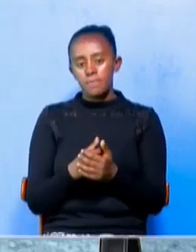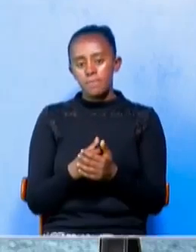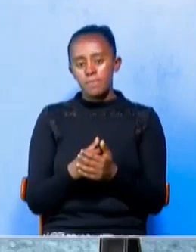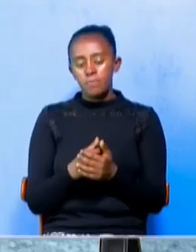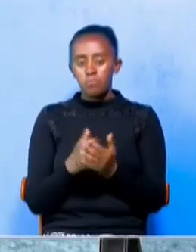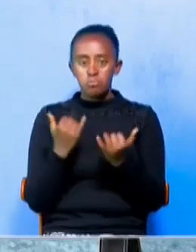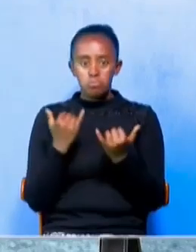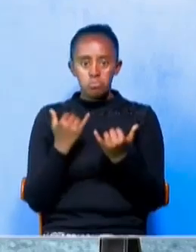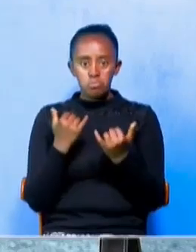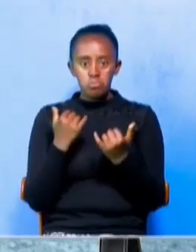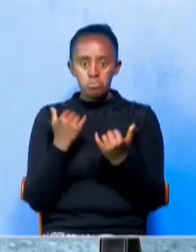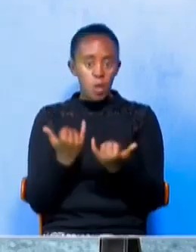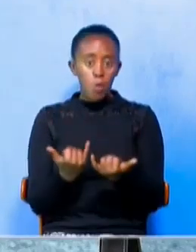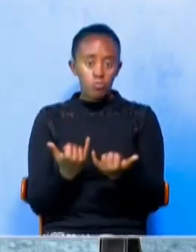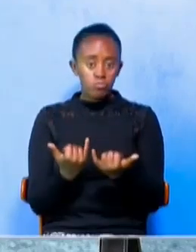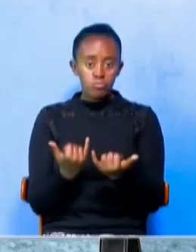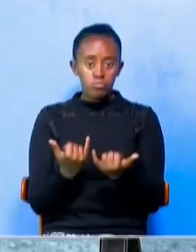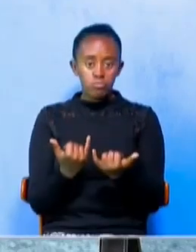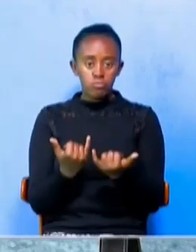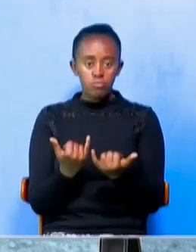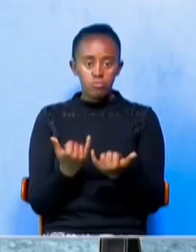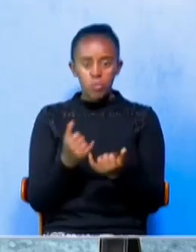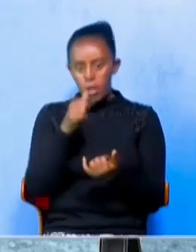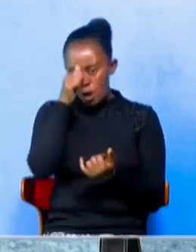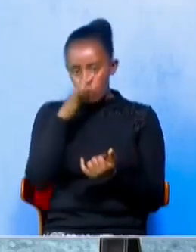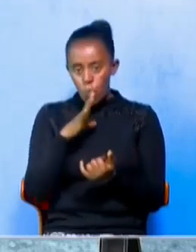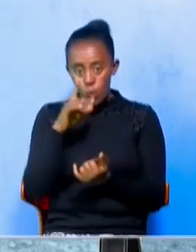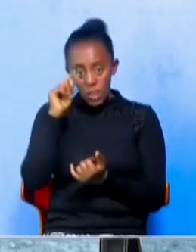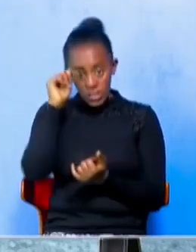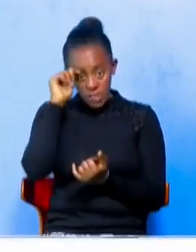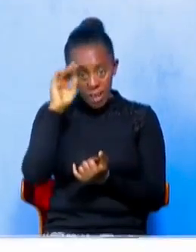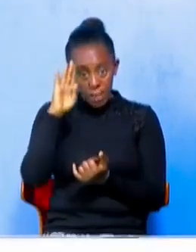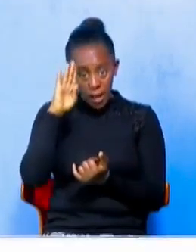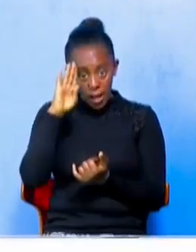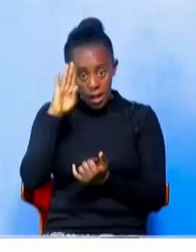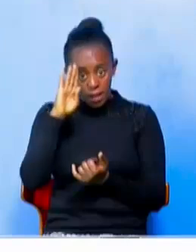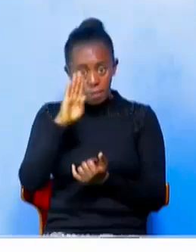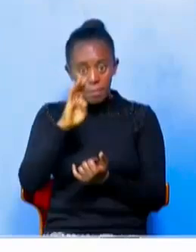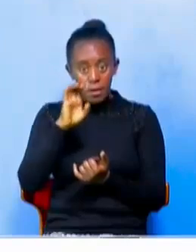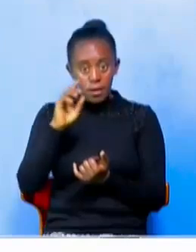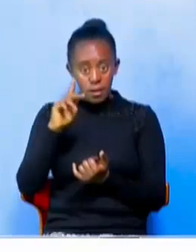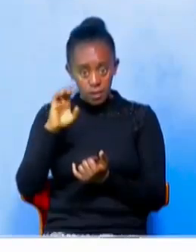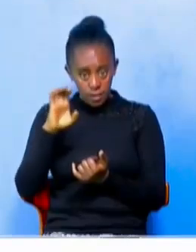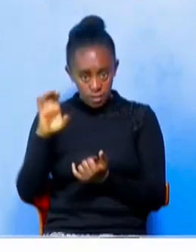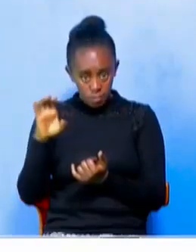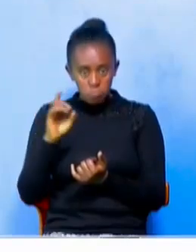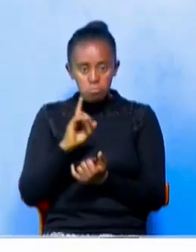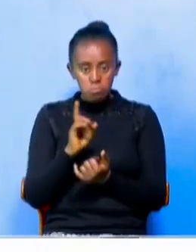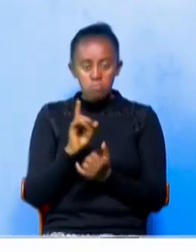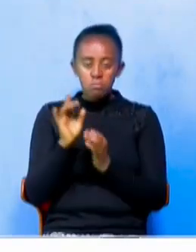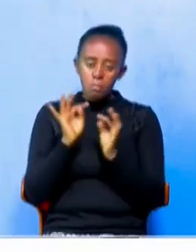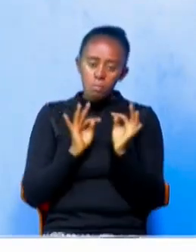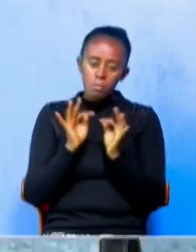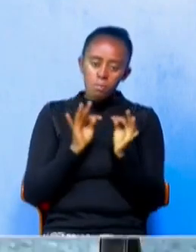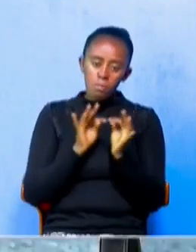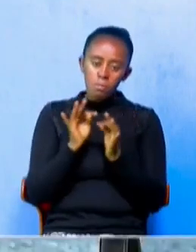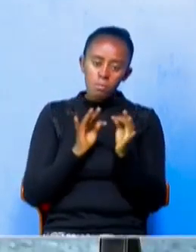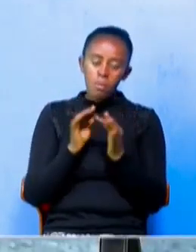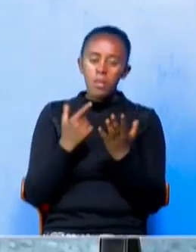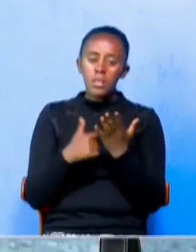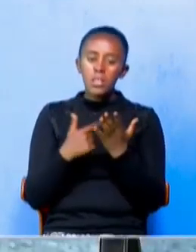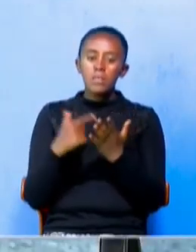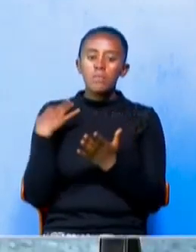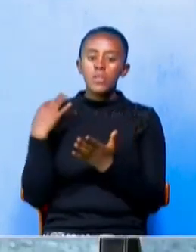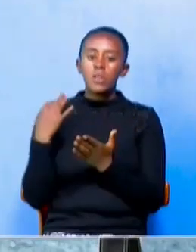So now, Ato Tesfaye Bakale will narrate what he feels about his